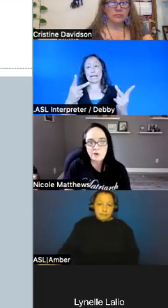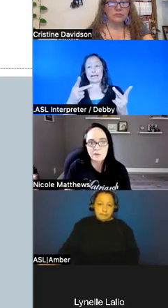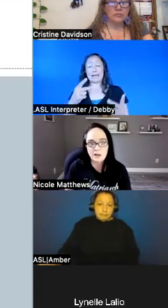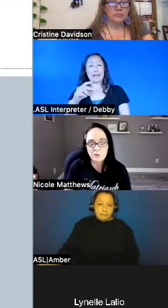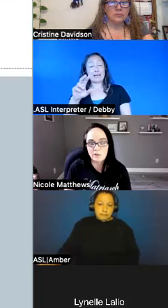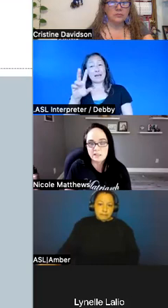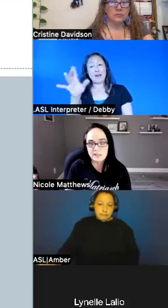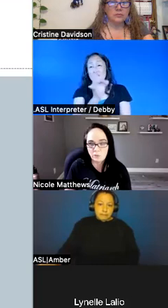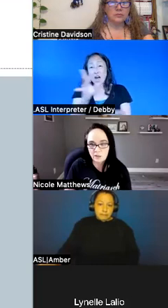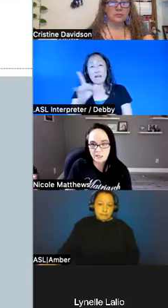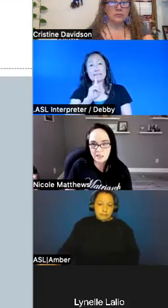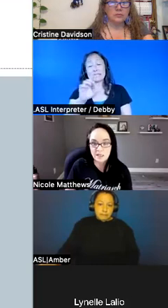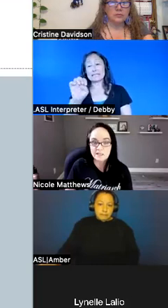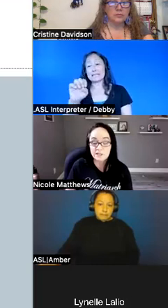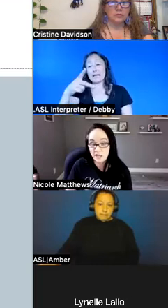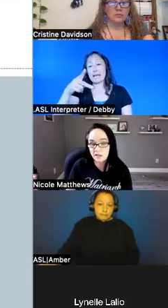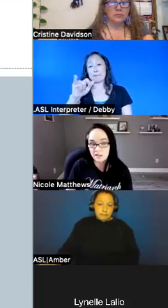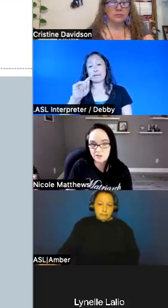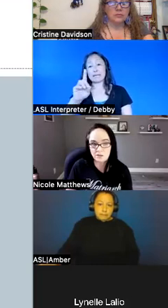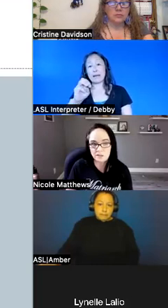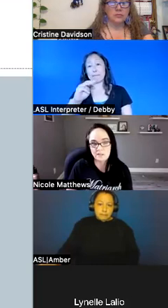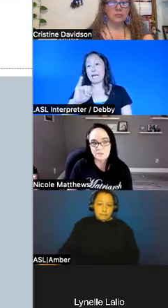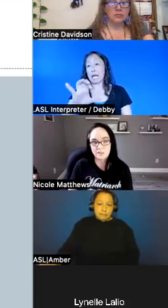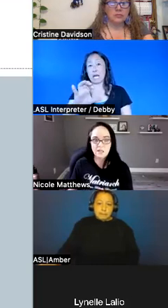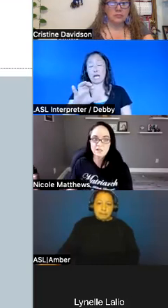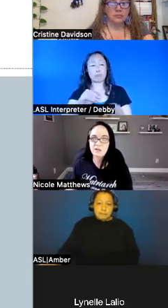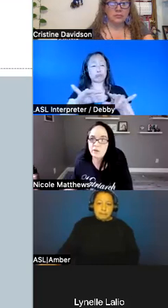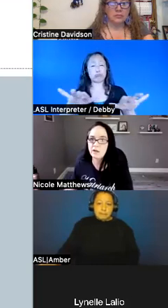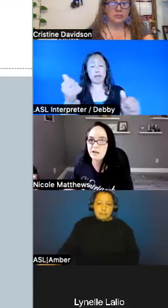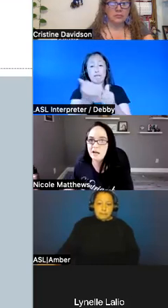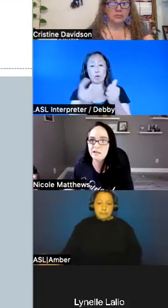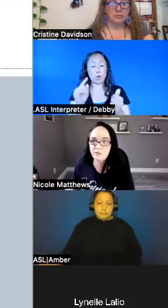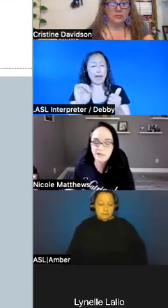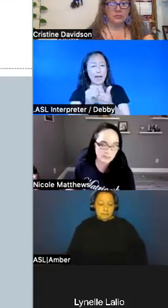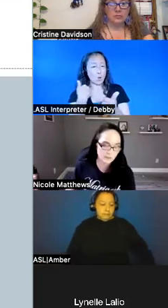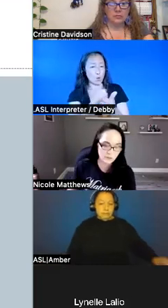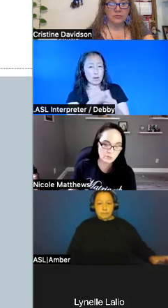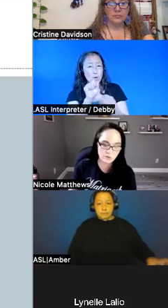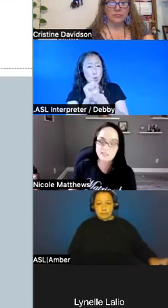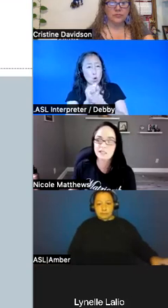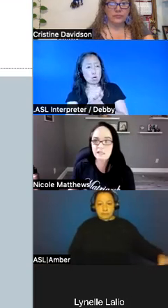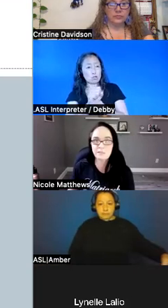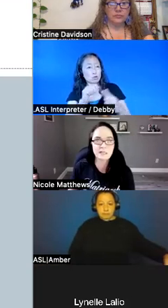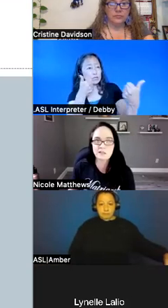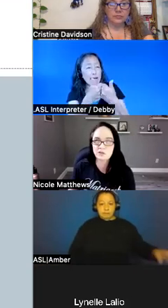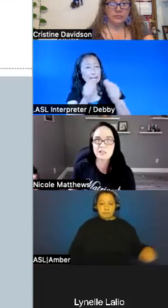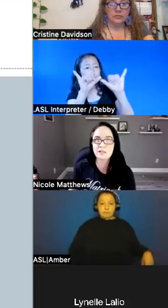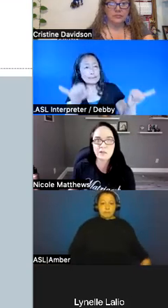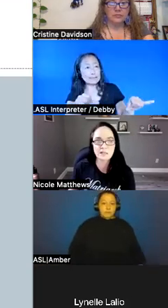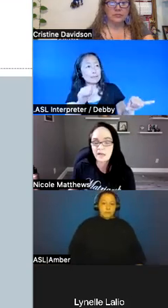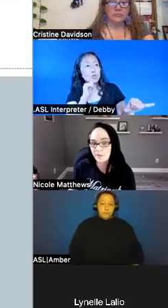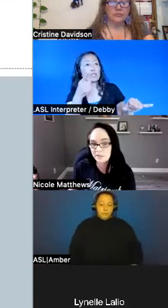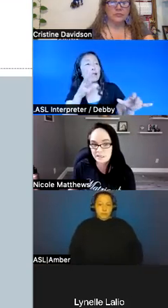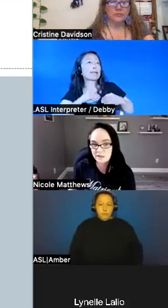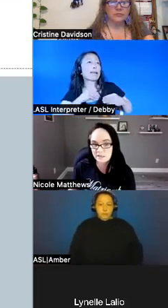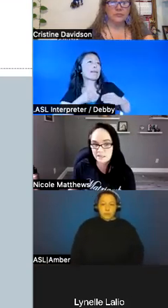how are we always working to challenge those systems so that we are not compliant? So we don't just accept it as just something